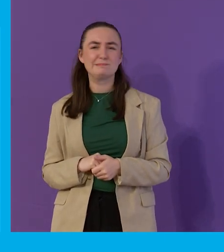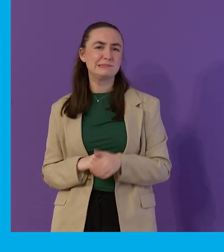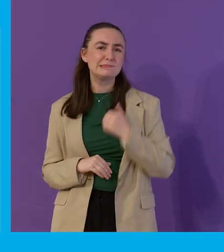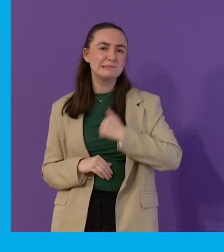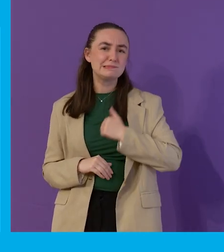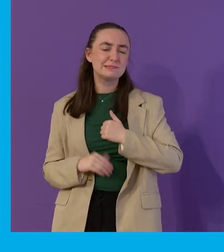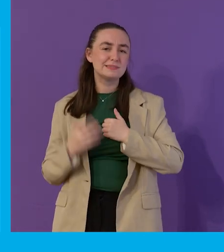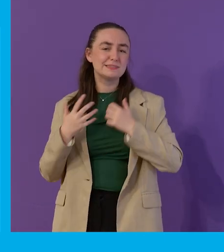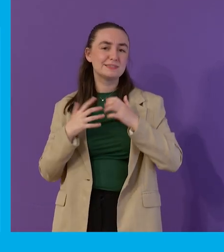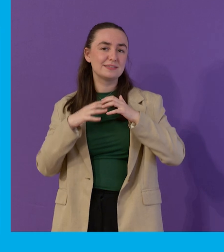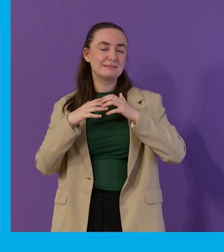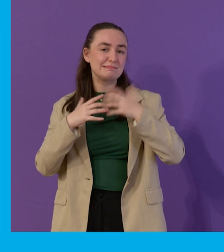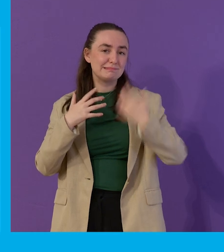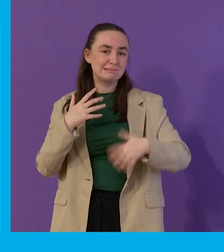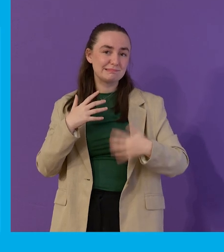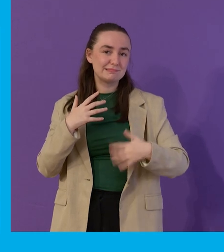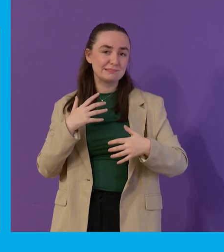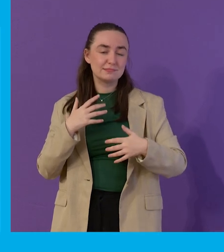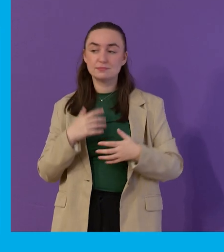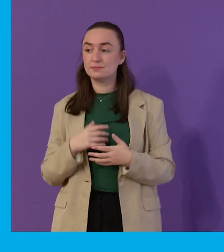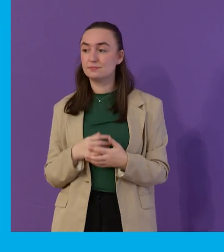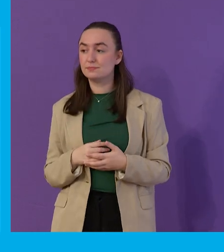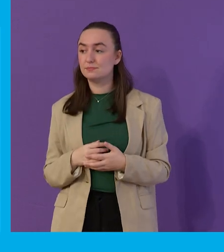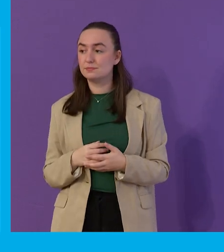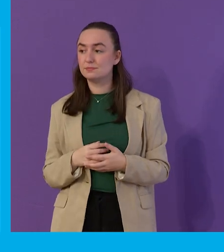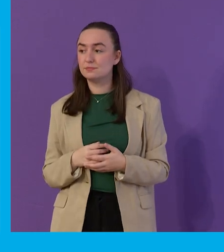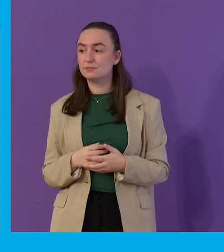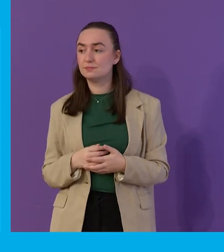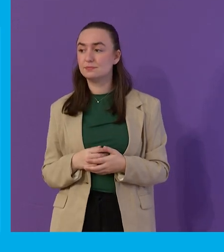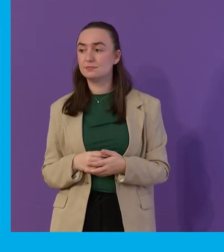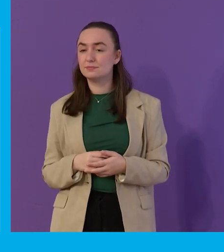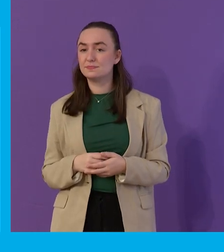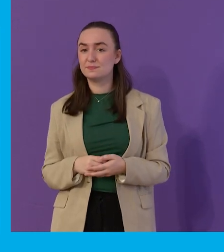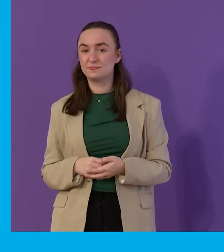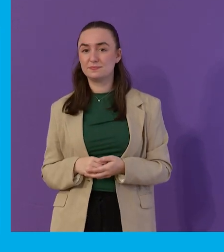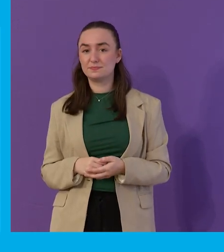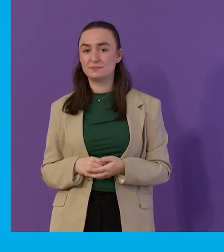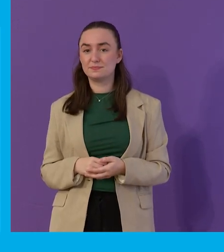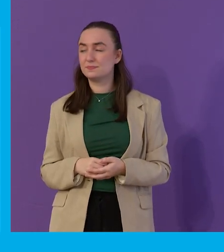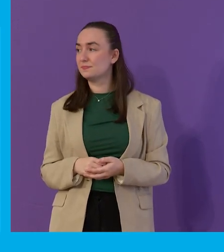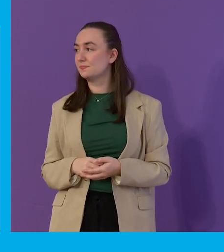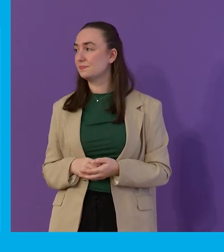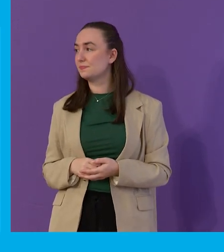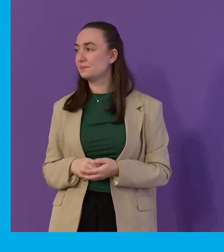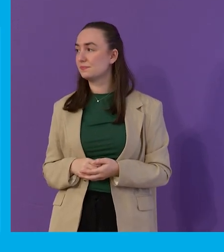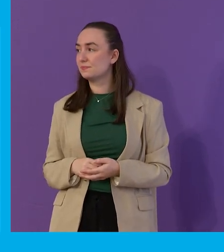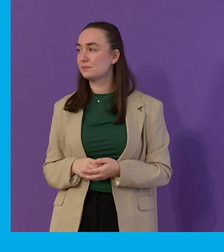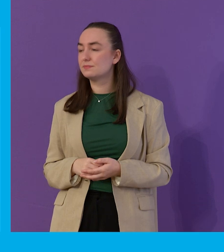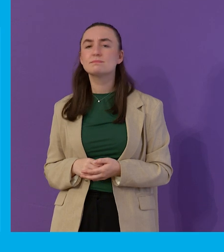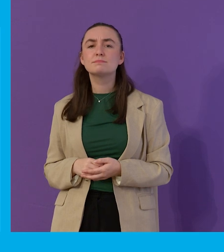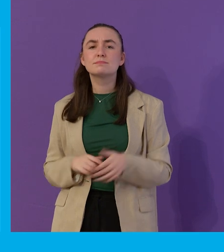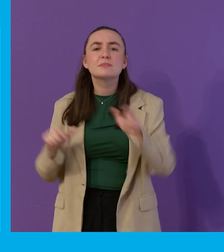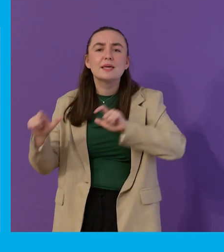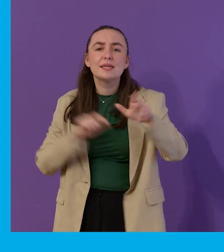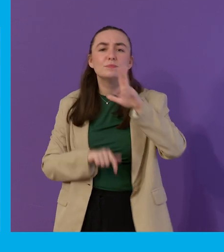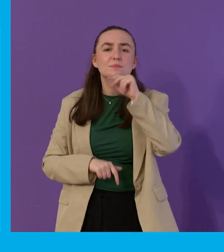Technology is going to... Oh, all right, here we go. No. Look, I agree with Ted, but... Keep